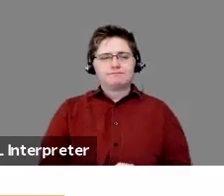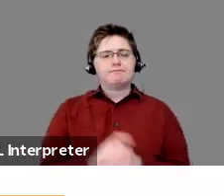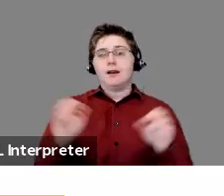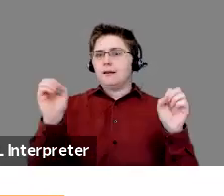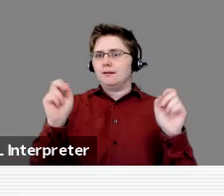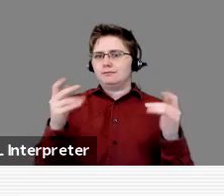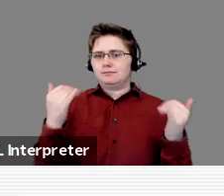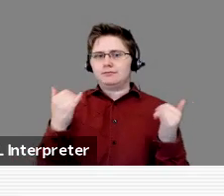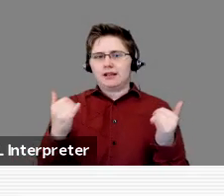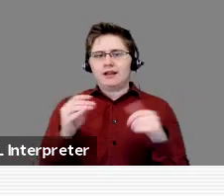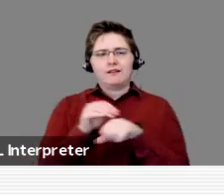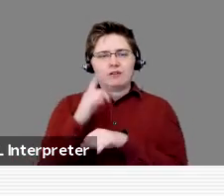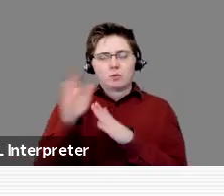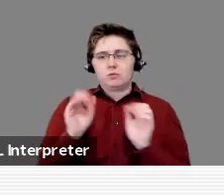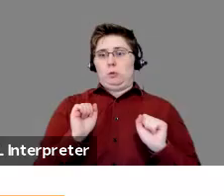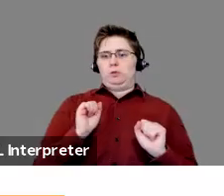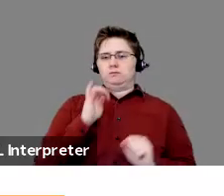Okay, so tips to prepare.